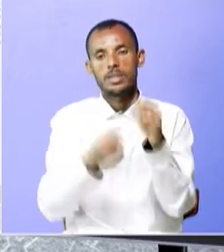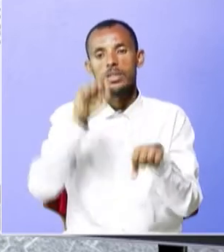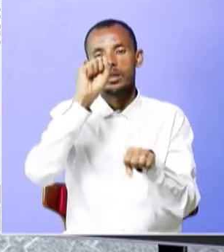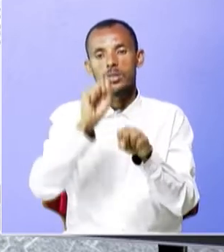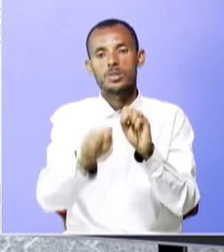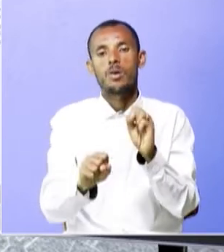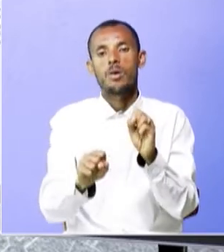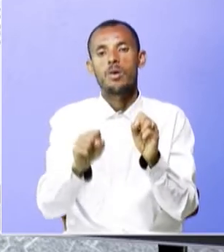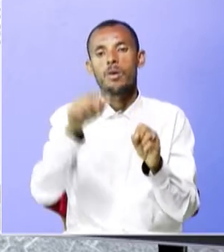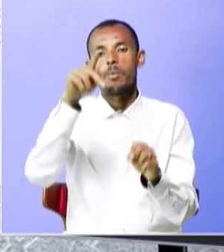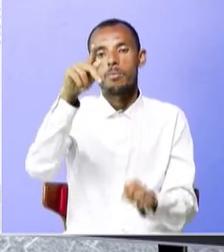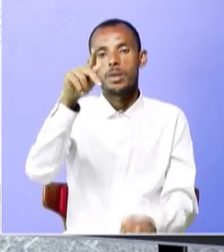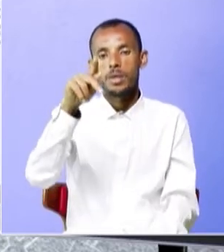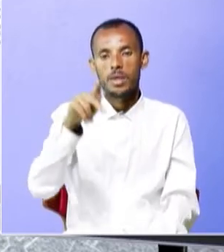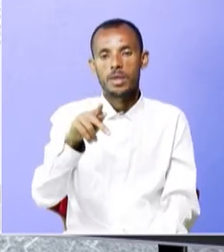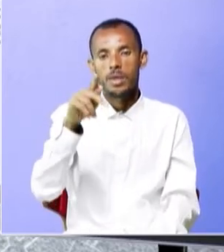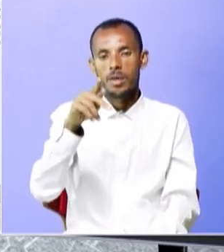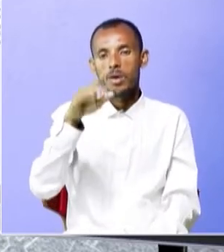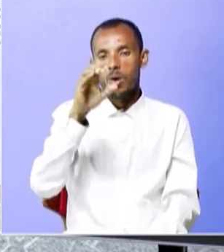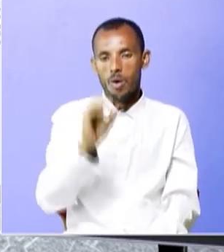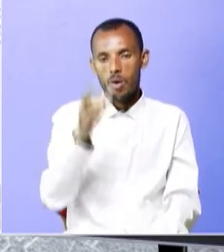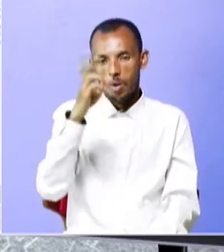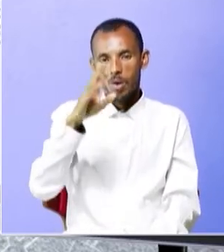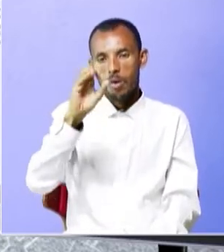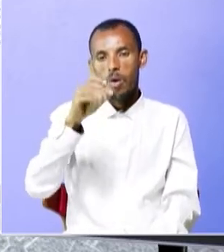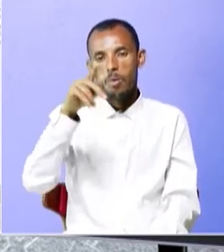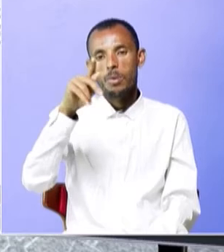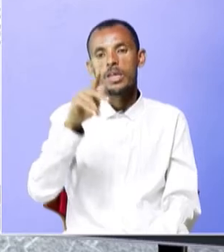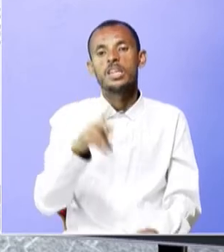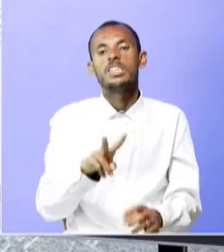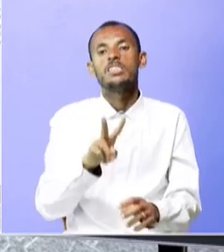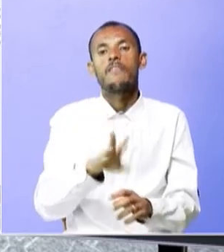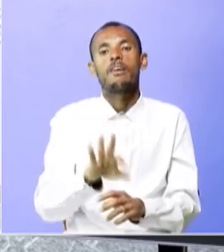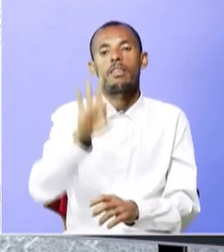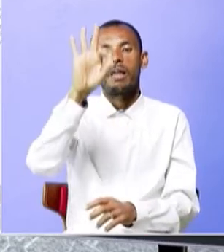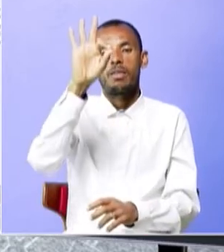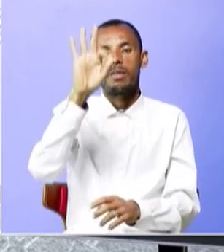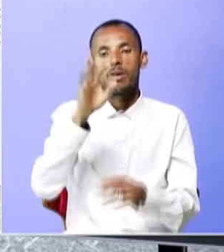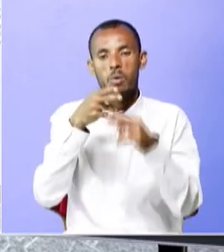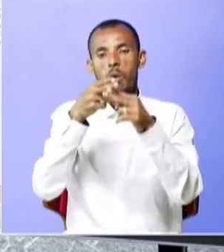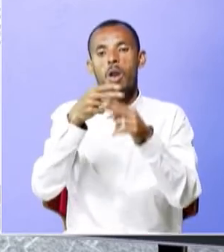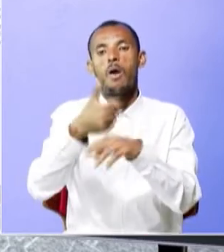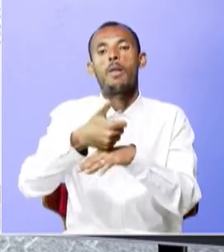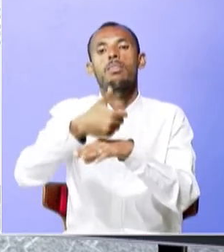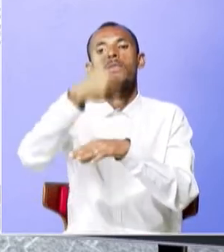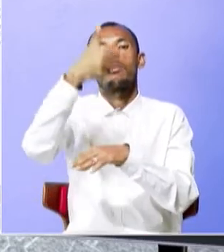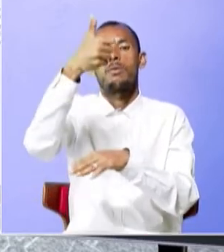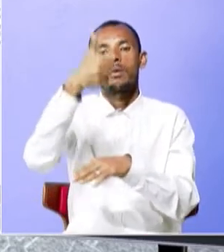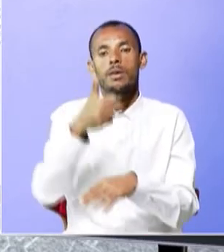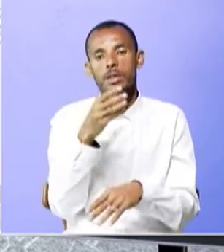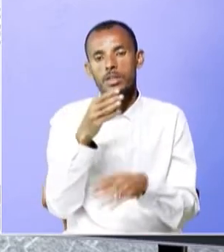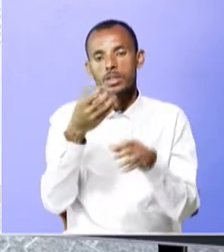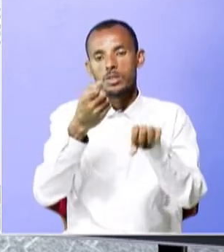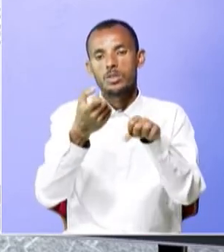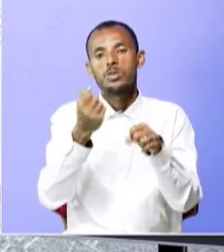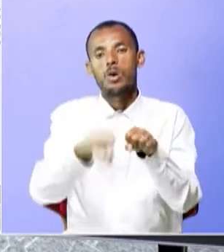so PO or OP is a vertical head, call it altitude. Okay, so